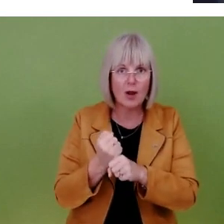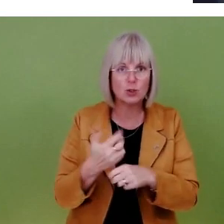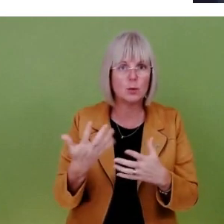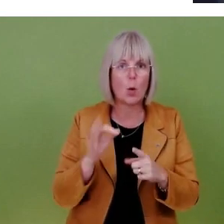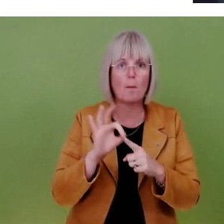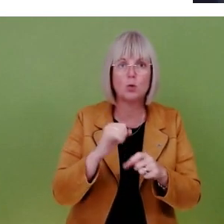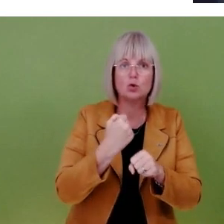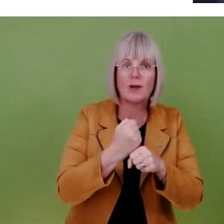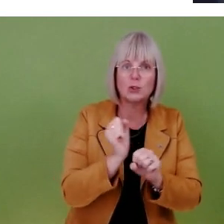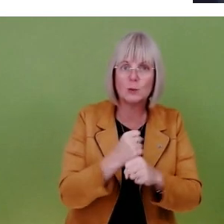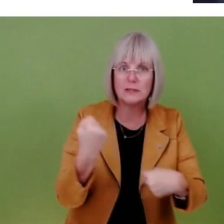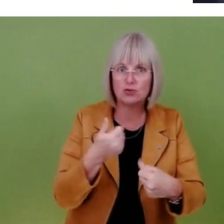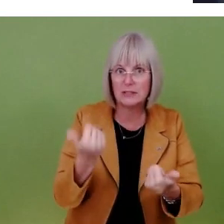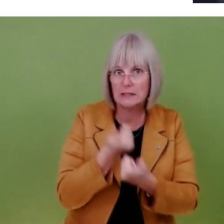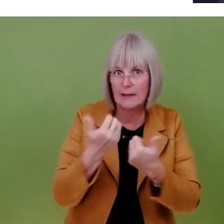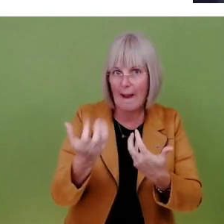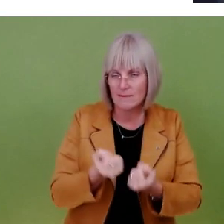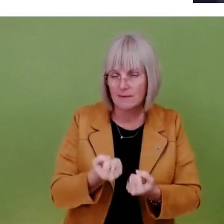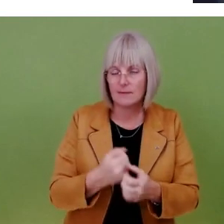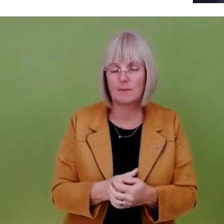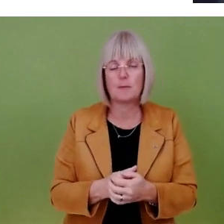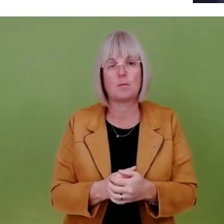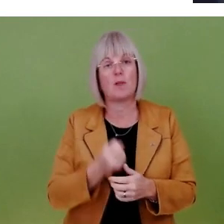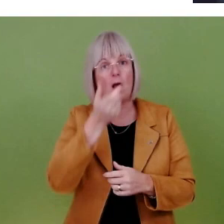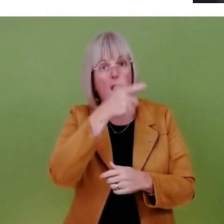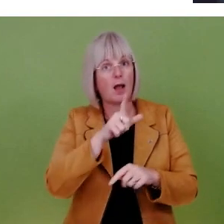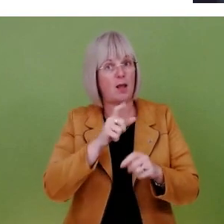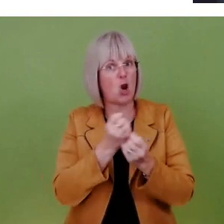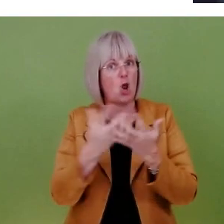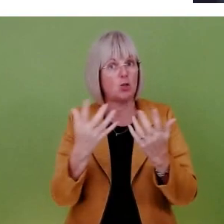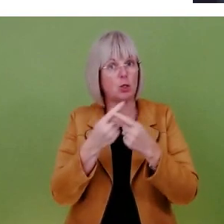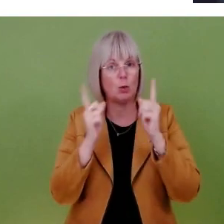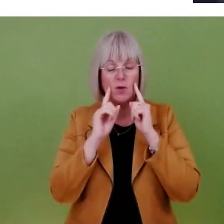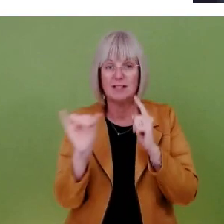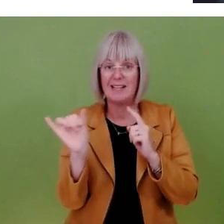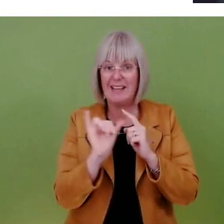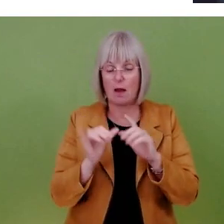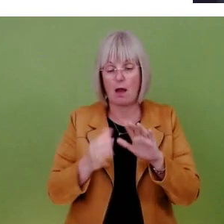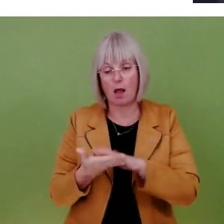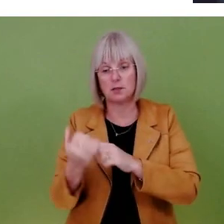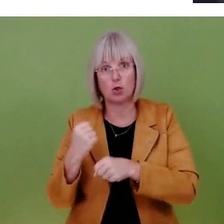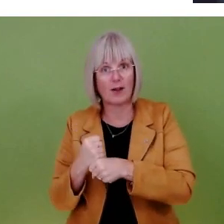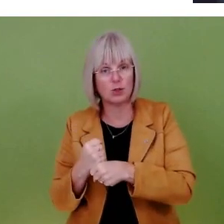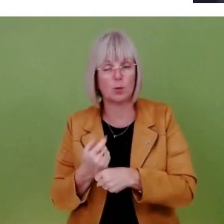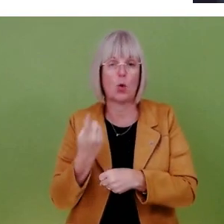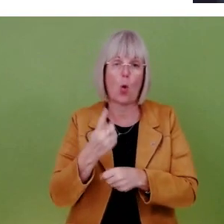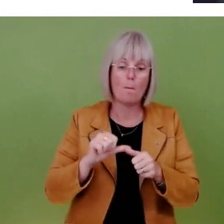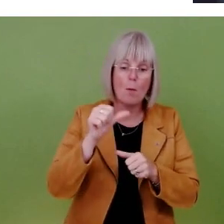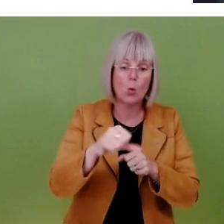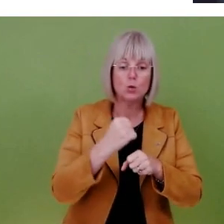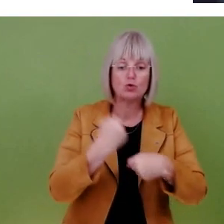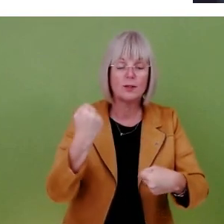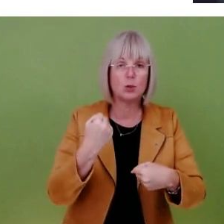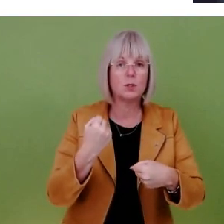Luckily, some universities across the country provide the trainings as either undergraduate or postgraduate programs, but we're still not managing to recruit